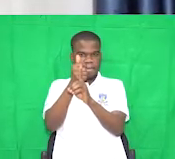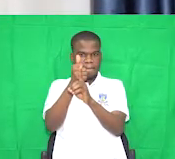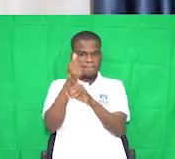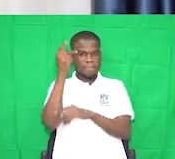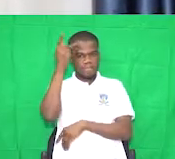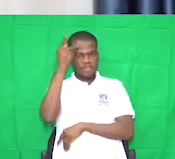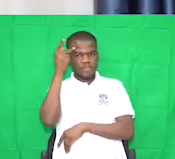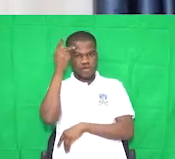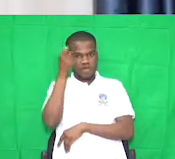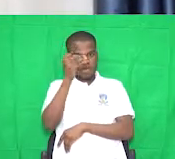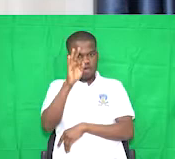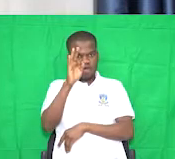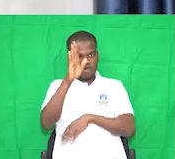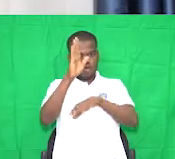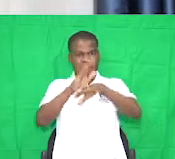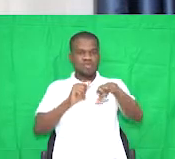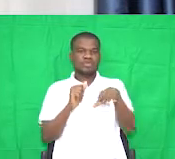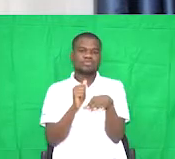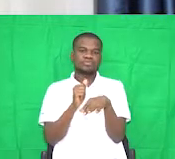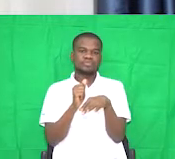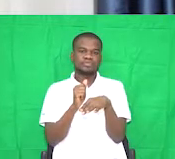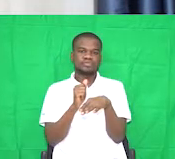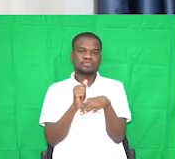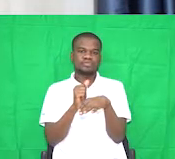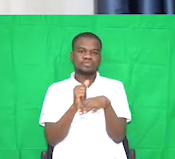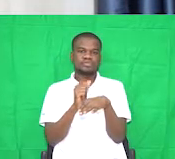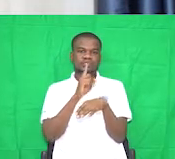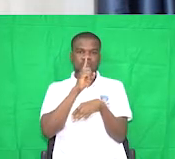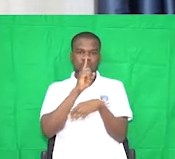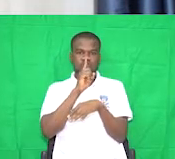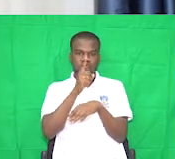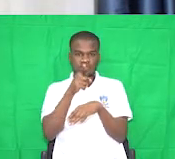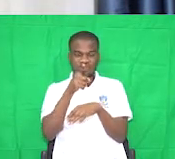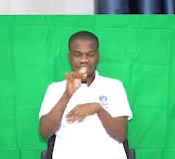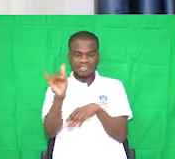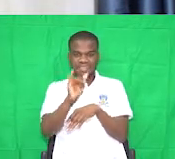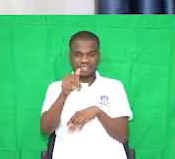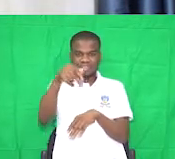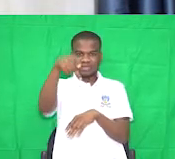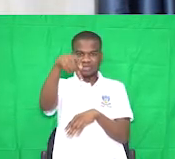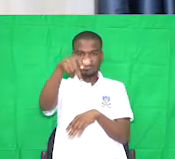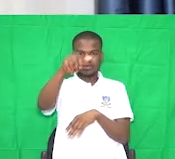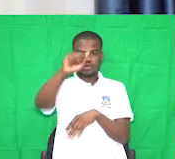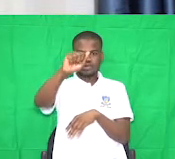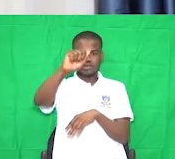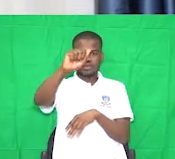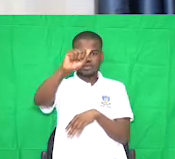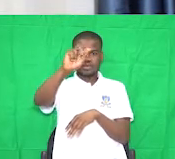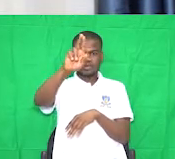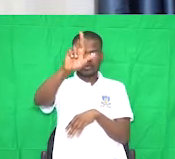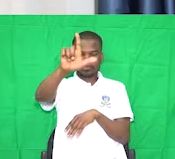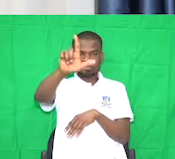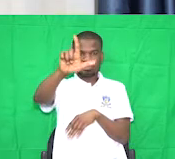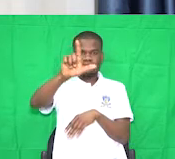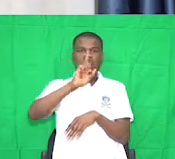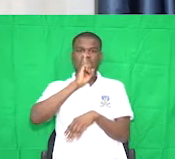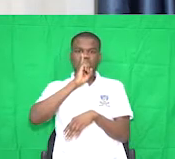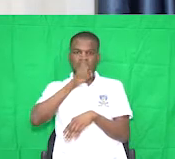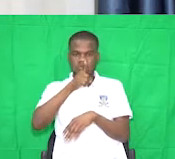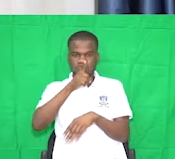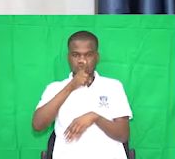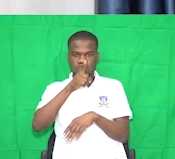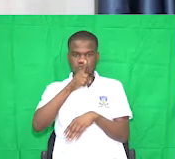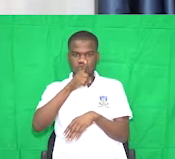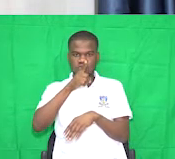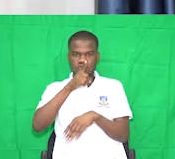to faith. And Paul had journeyed back. But under the feet of his mother,